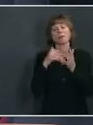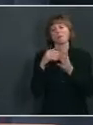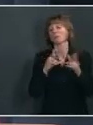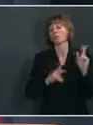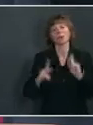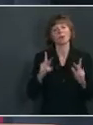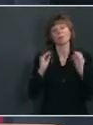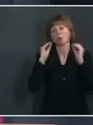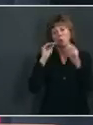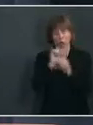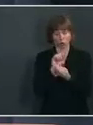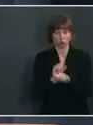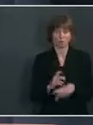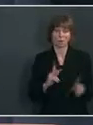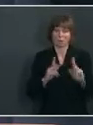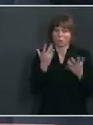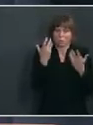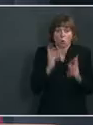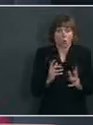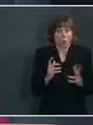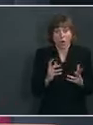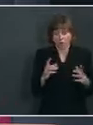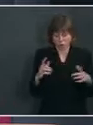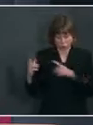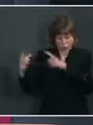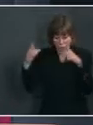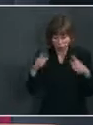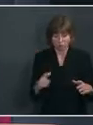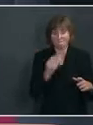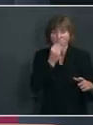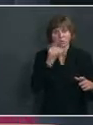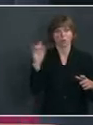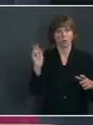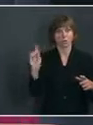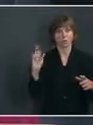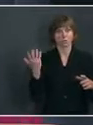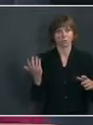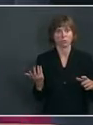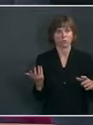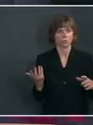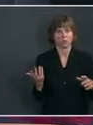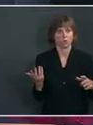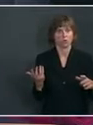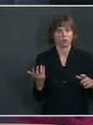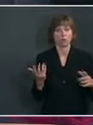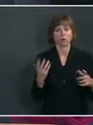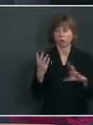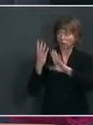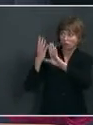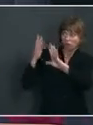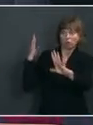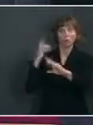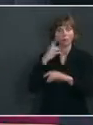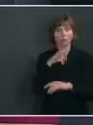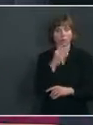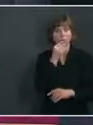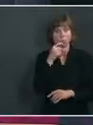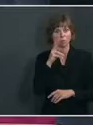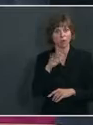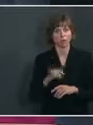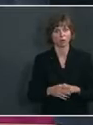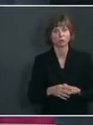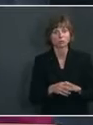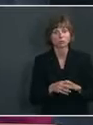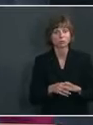on the table. These challenges are real. The data shows it, but we also see long lines for food pantries. We